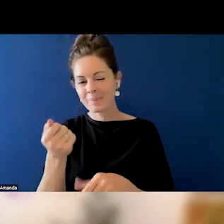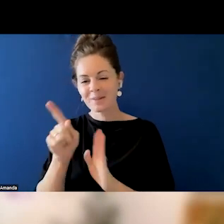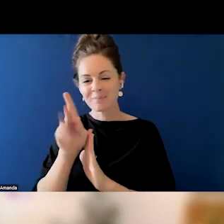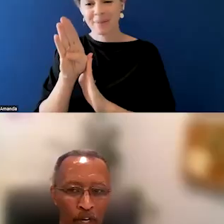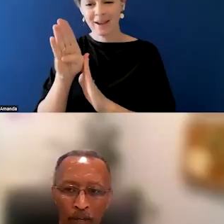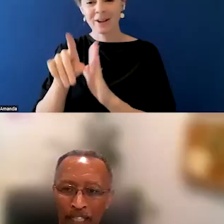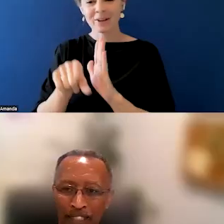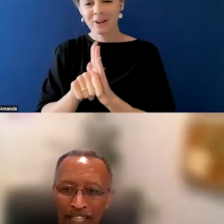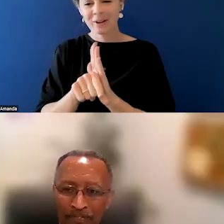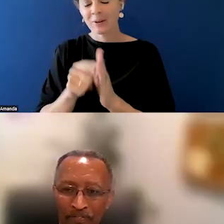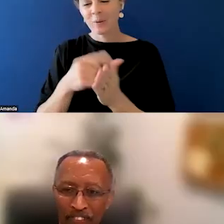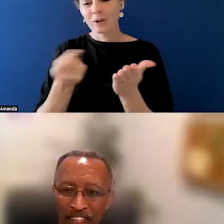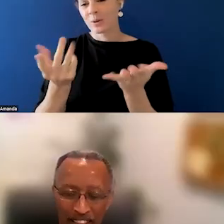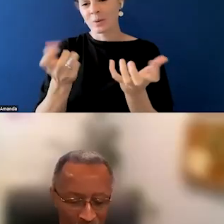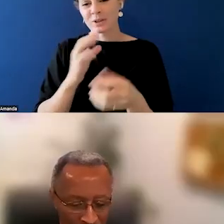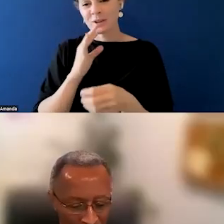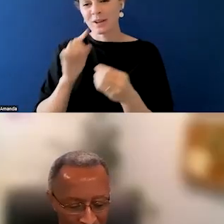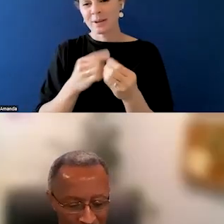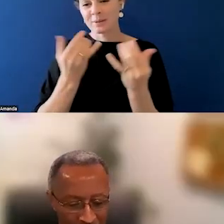what you wish to talk about today.